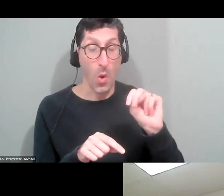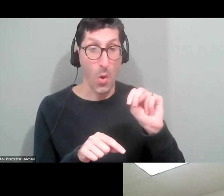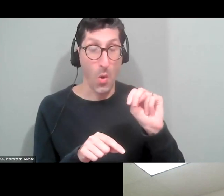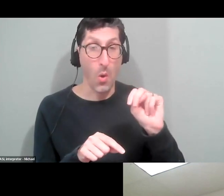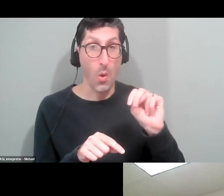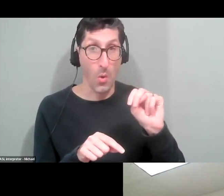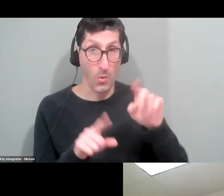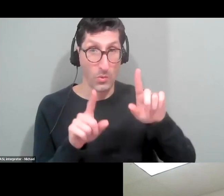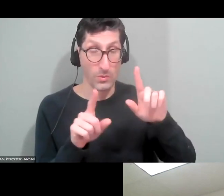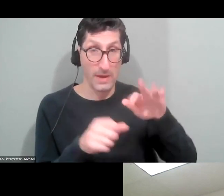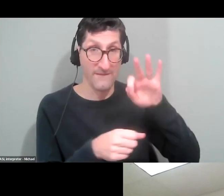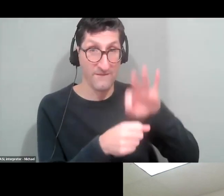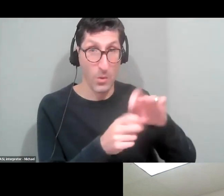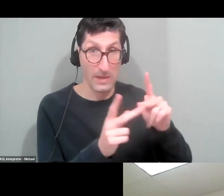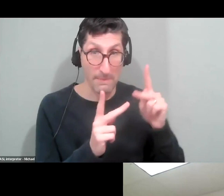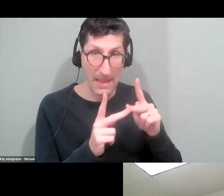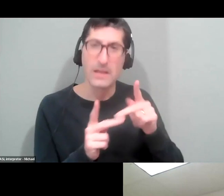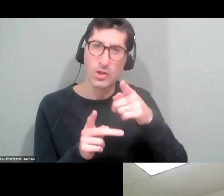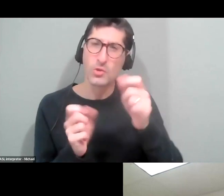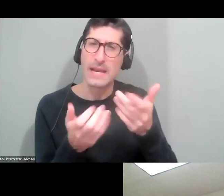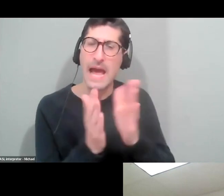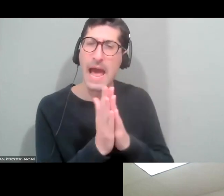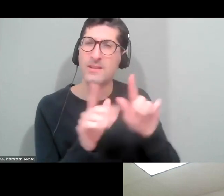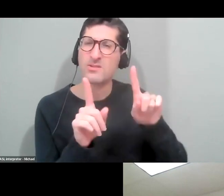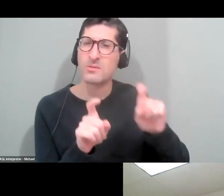auto mark yourself. You can't do